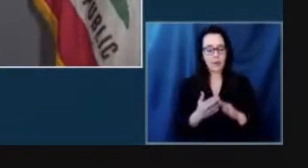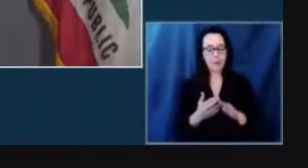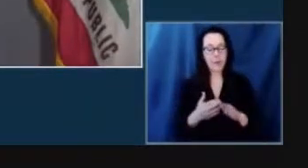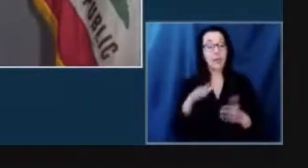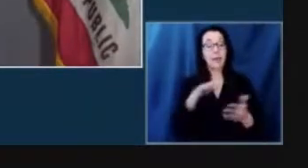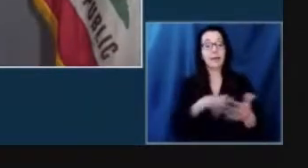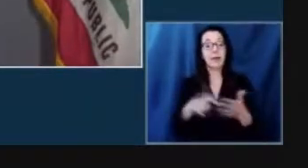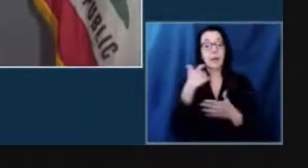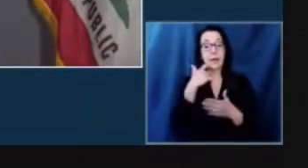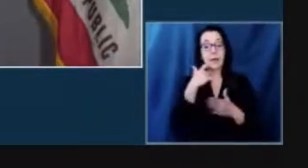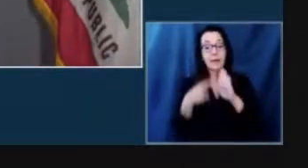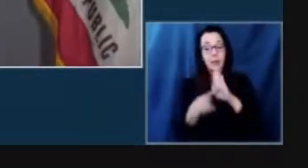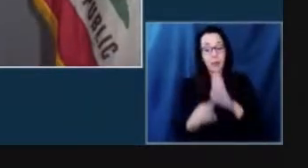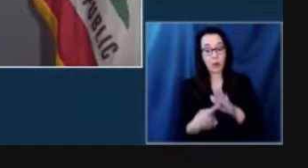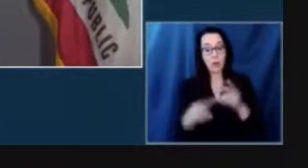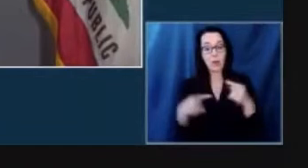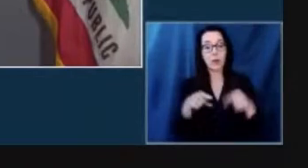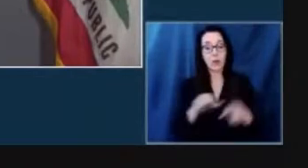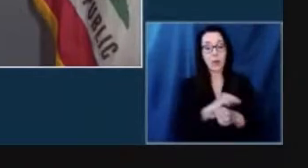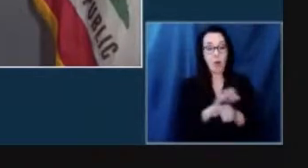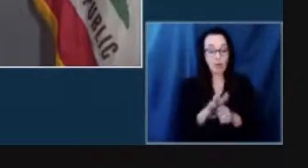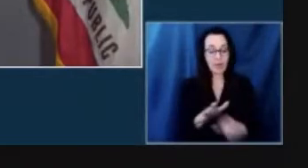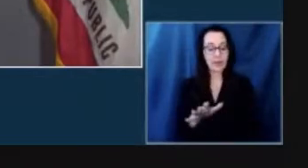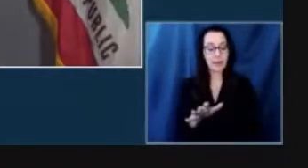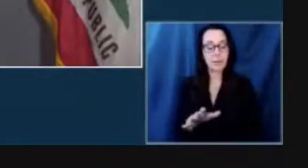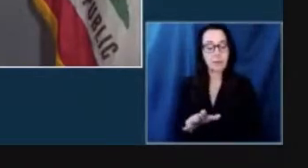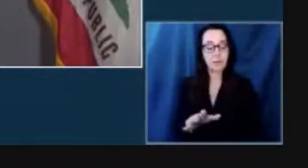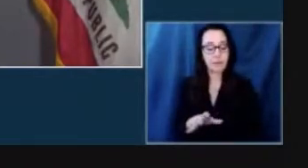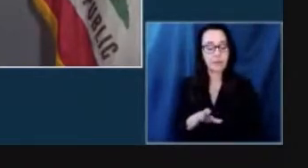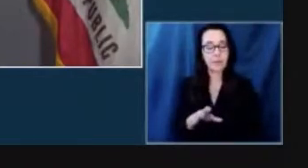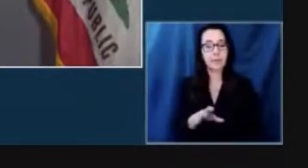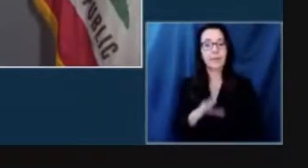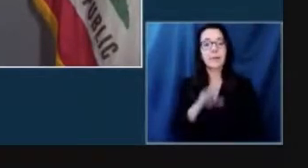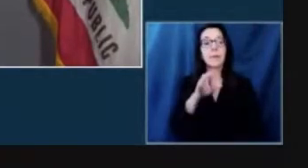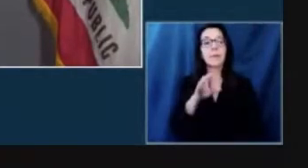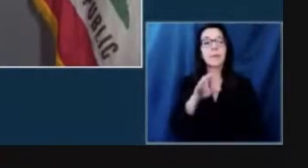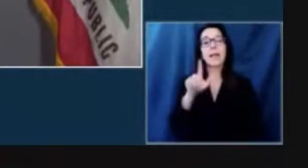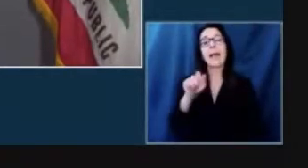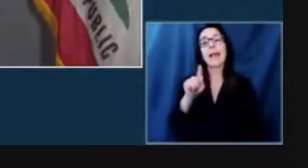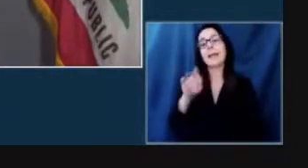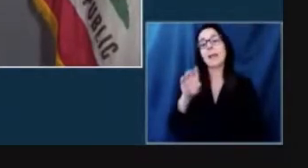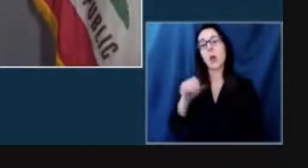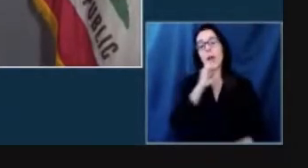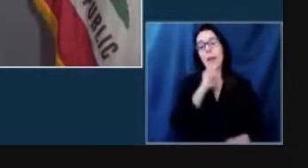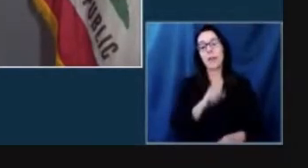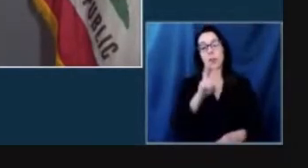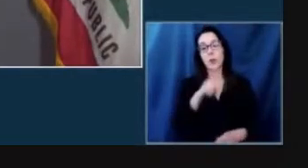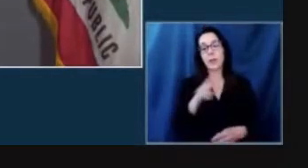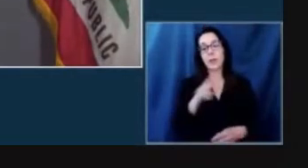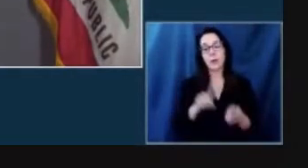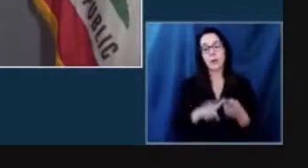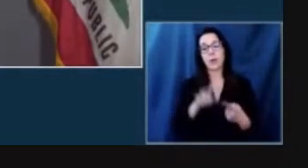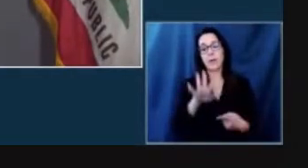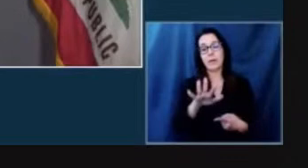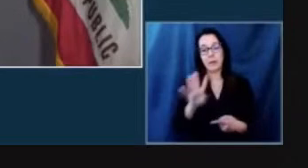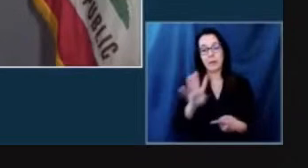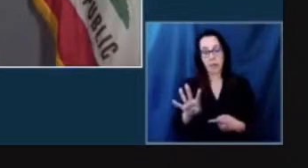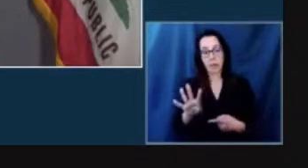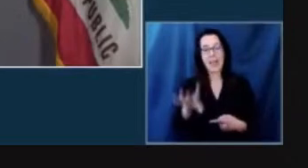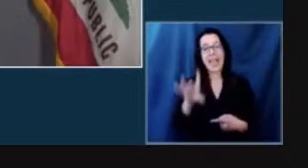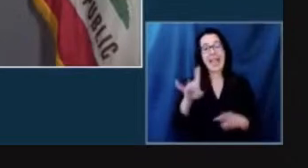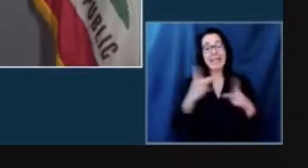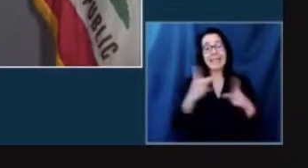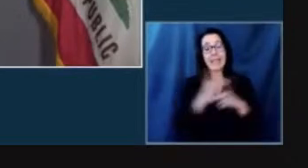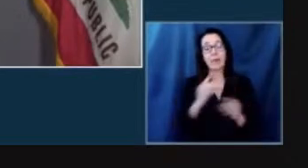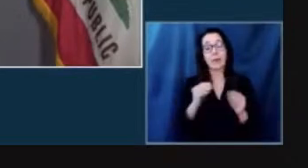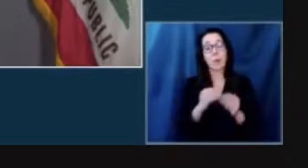COVID pandemic, Latinos ages 22 to 54 were 8 times more likely to die from COVID